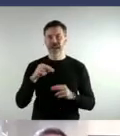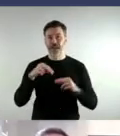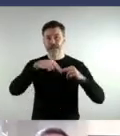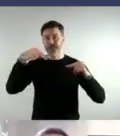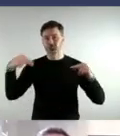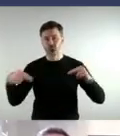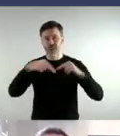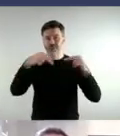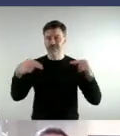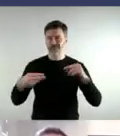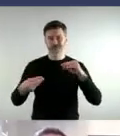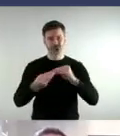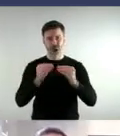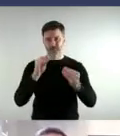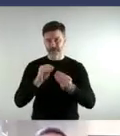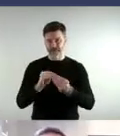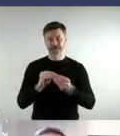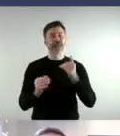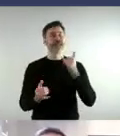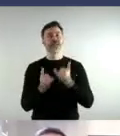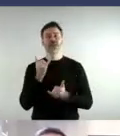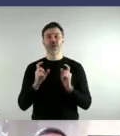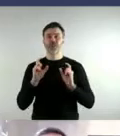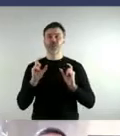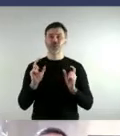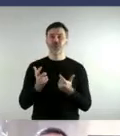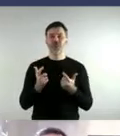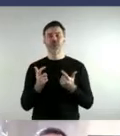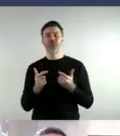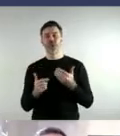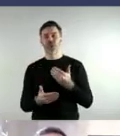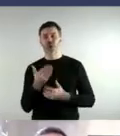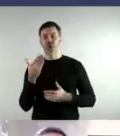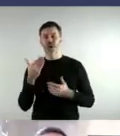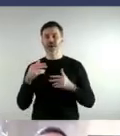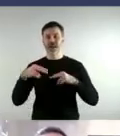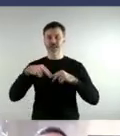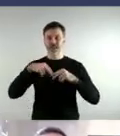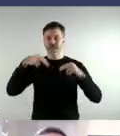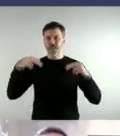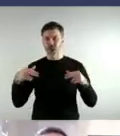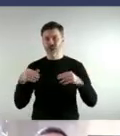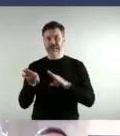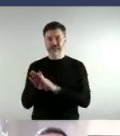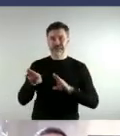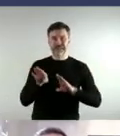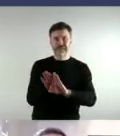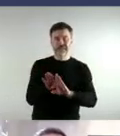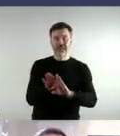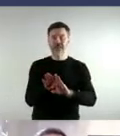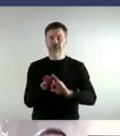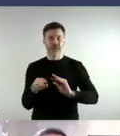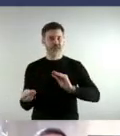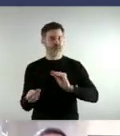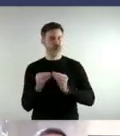and it's a little bit difficult to cross it. So in the face of crisis, if these communication channels are blocked,